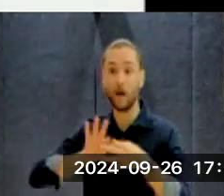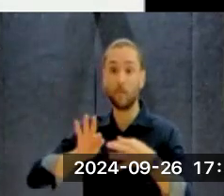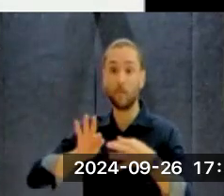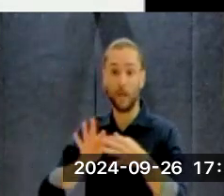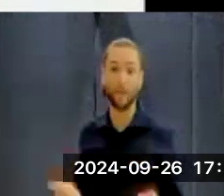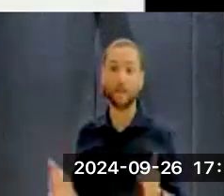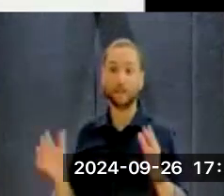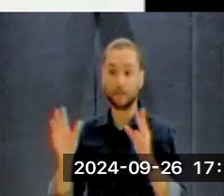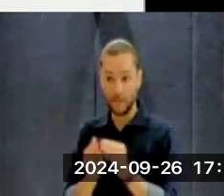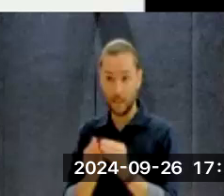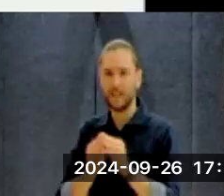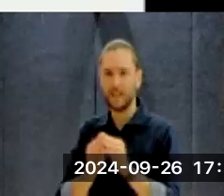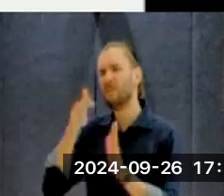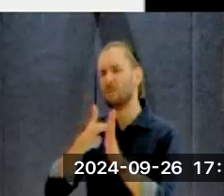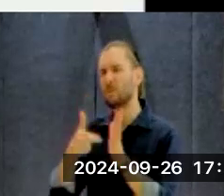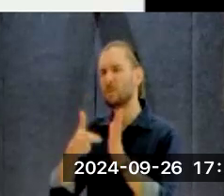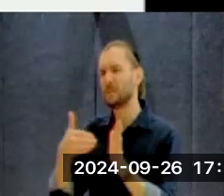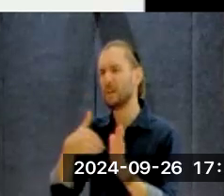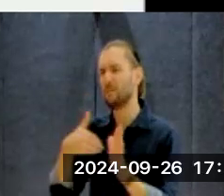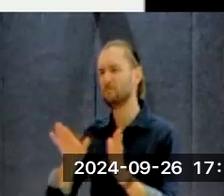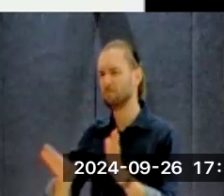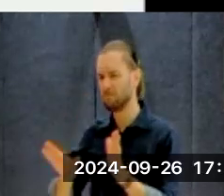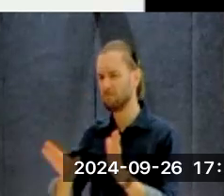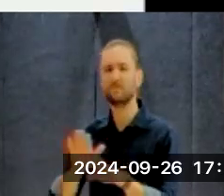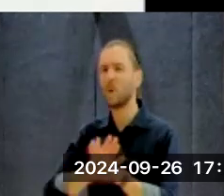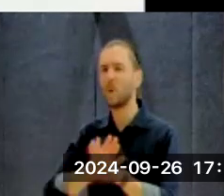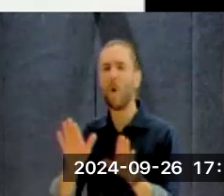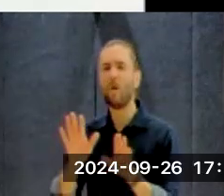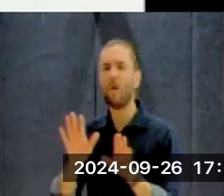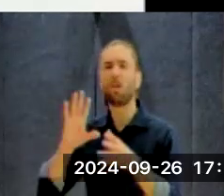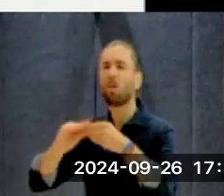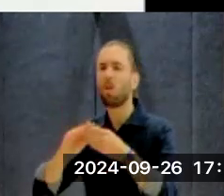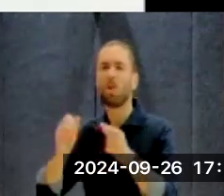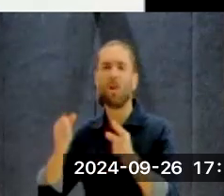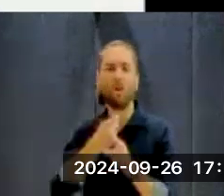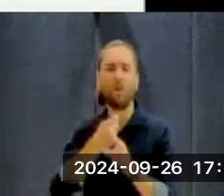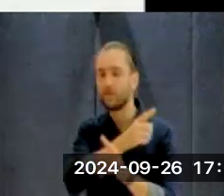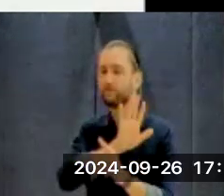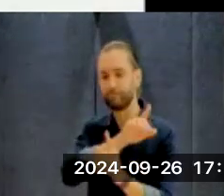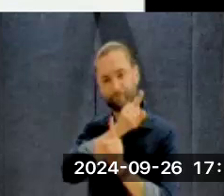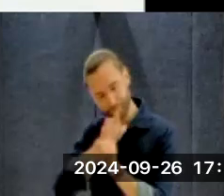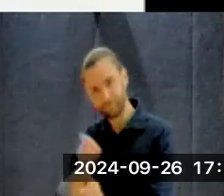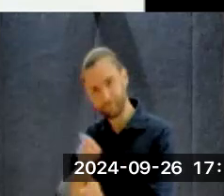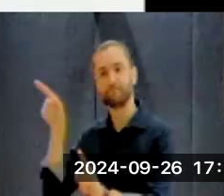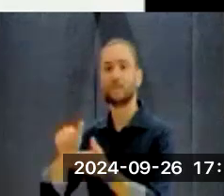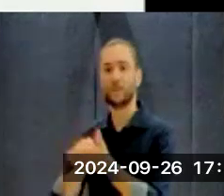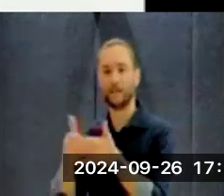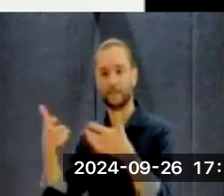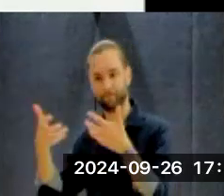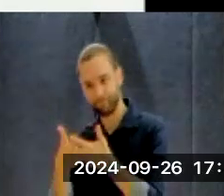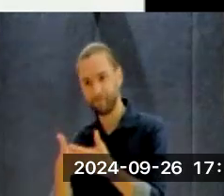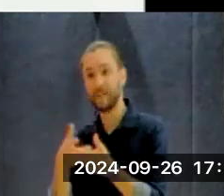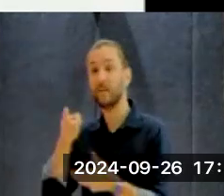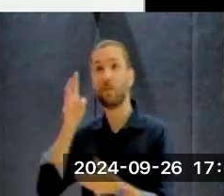keep an orderly meeting, please make sure to comment only on the agenda item under consideration. If you have comments that are not specifically